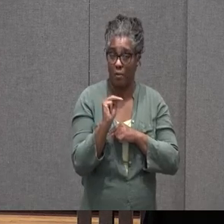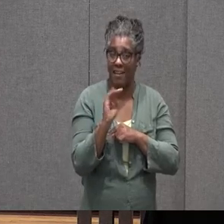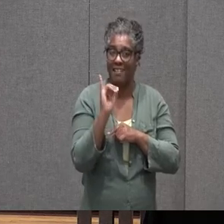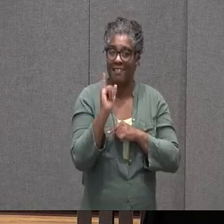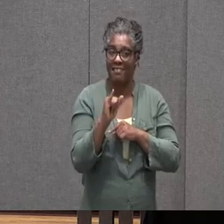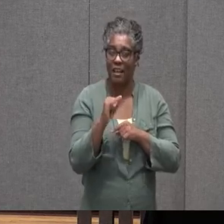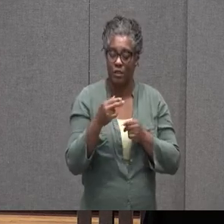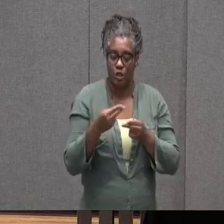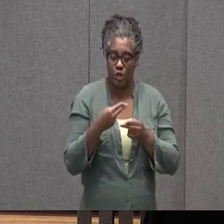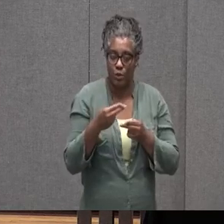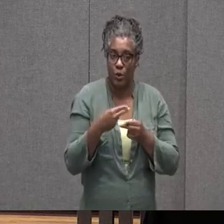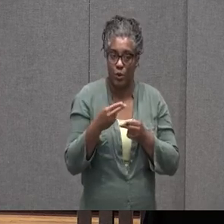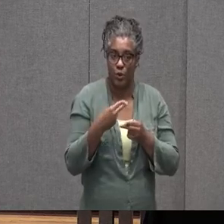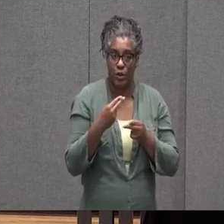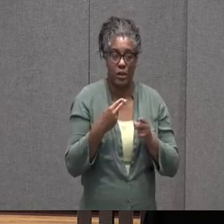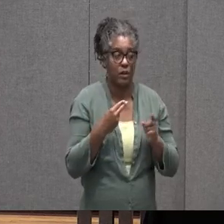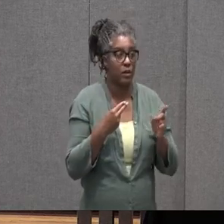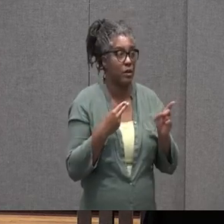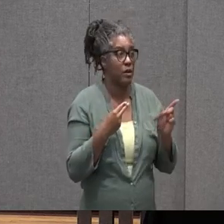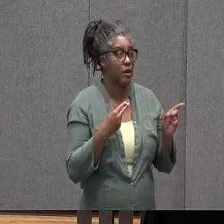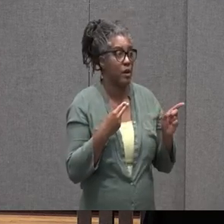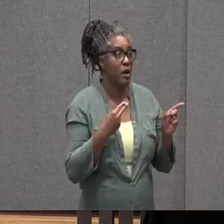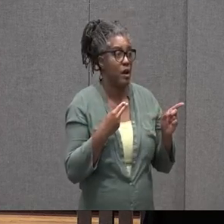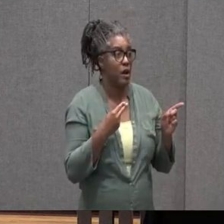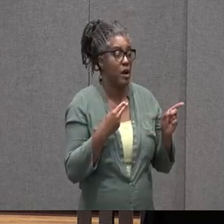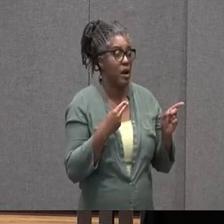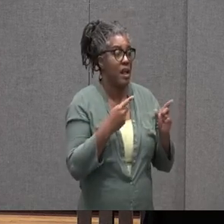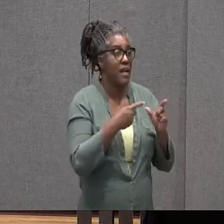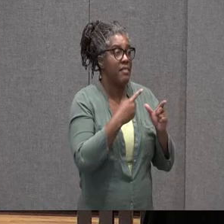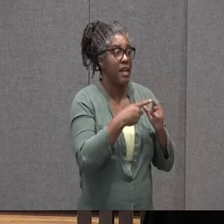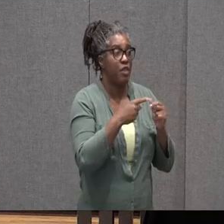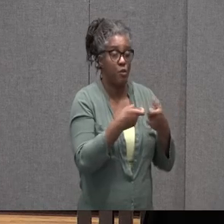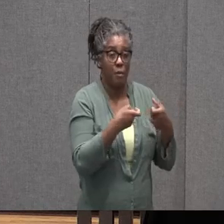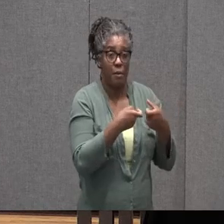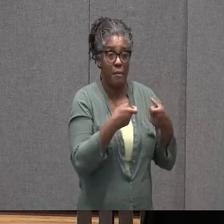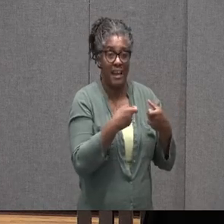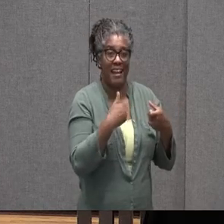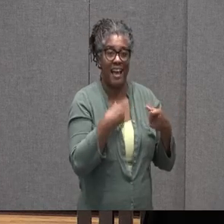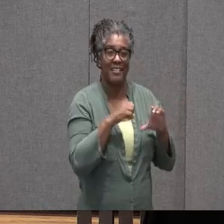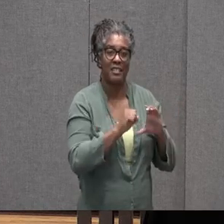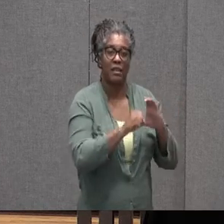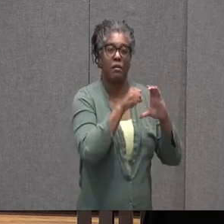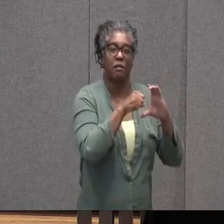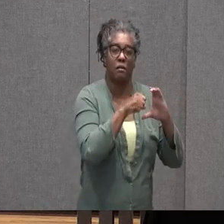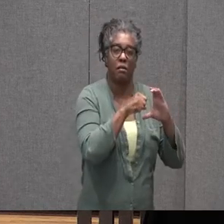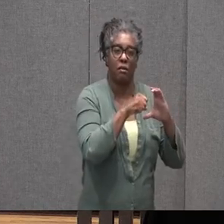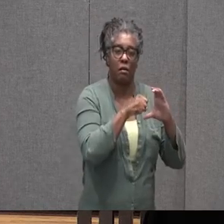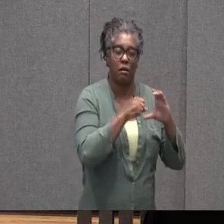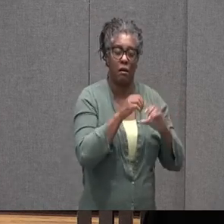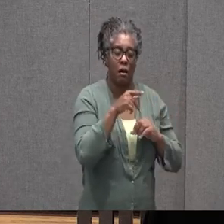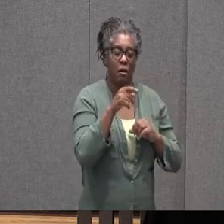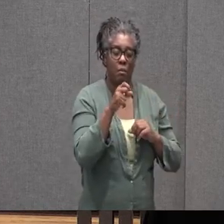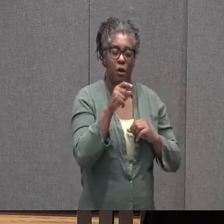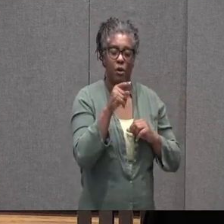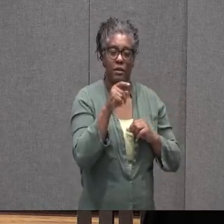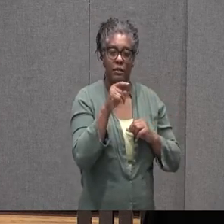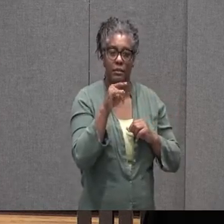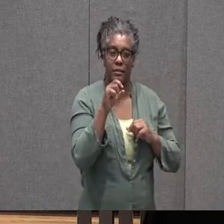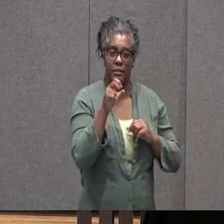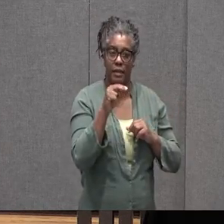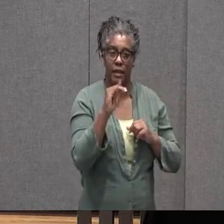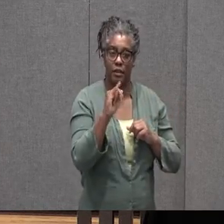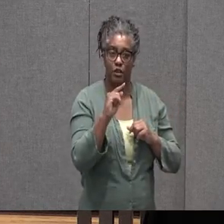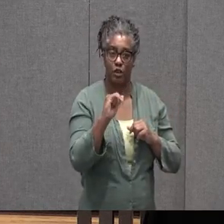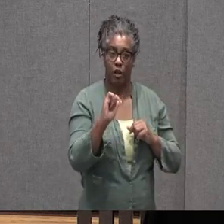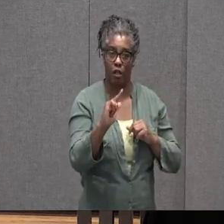here in my rubber bands is the stored potential energy. So I didn't like this one because it didn't